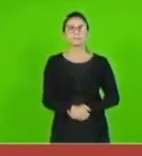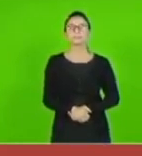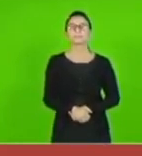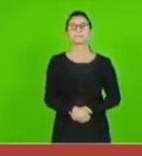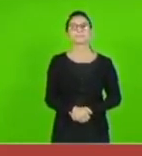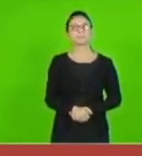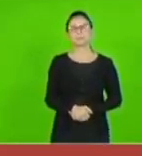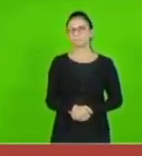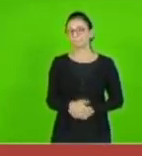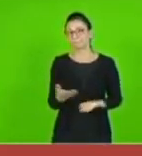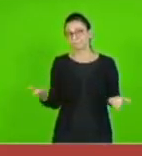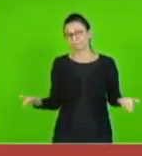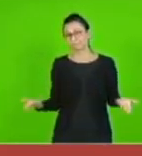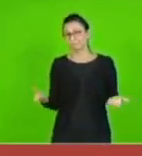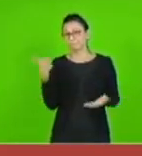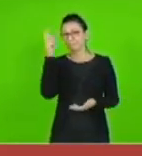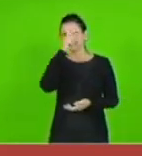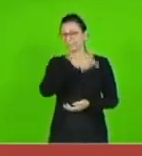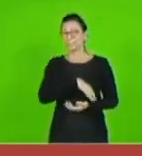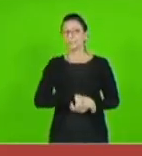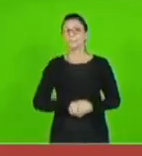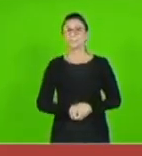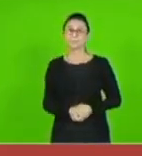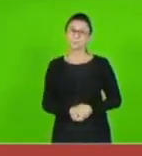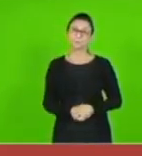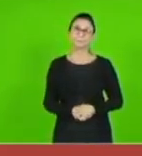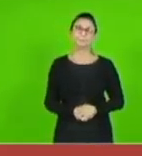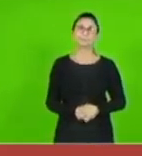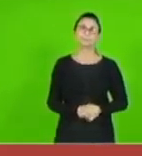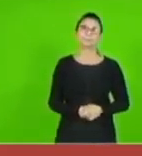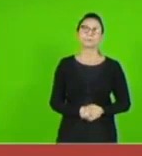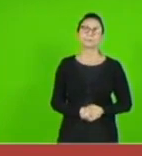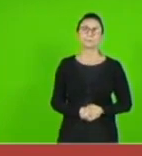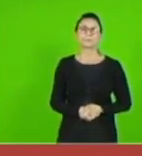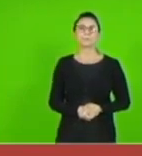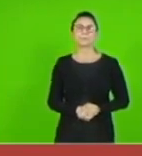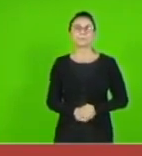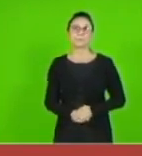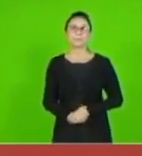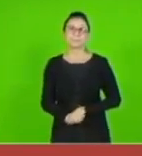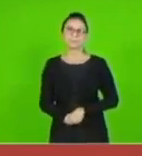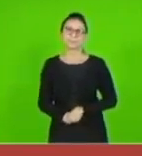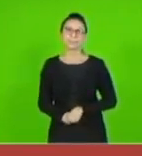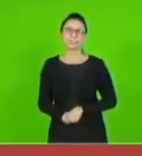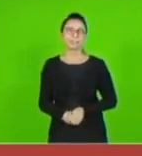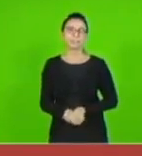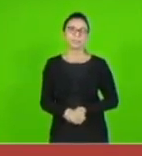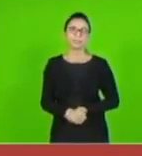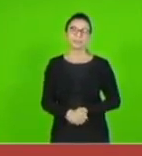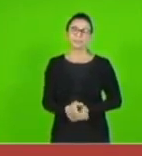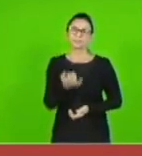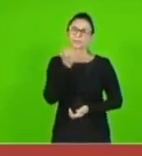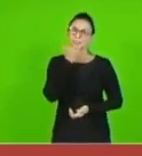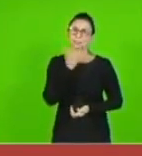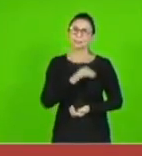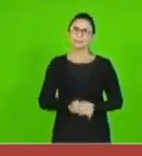we can't think of it reasonably? It's not no longer in man's logic, but it's the Lord's logic.